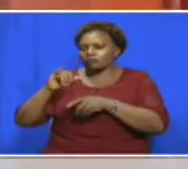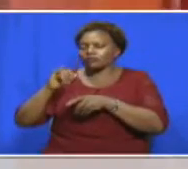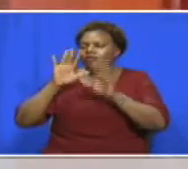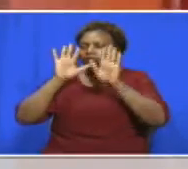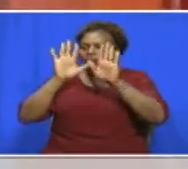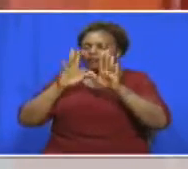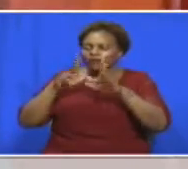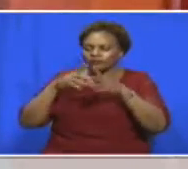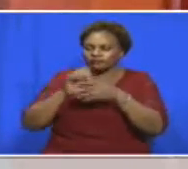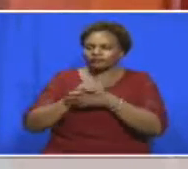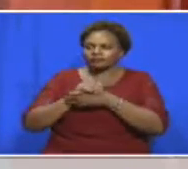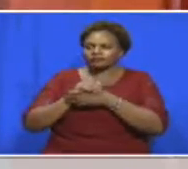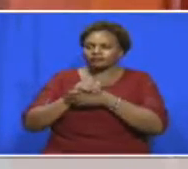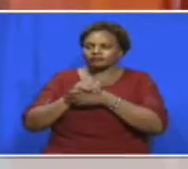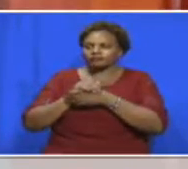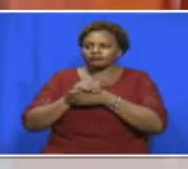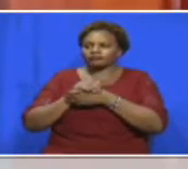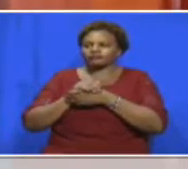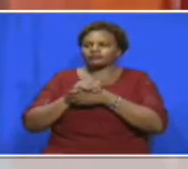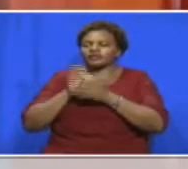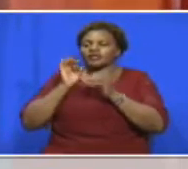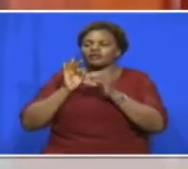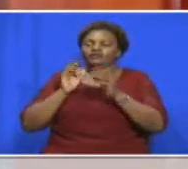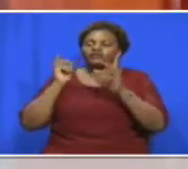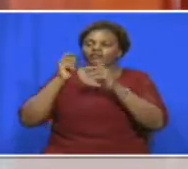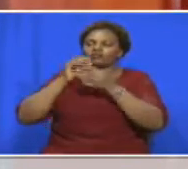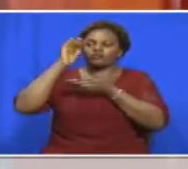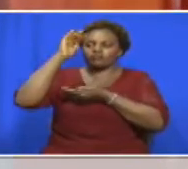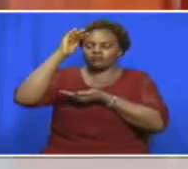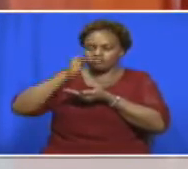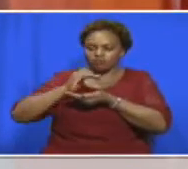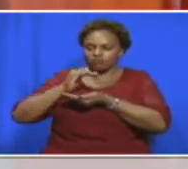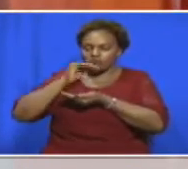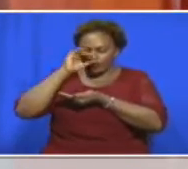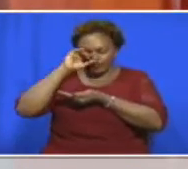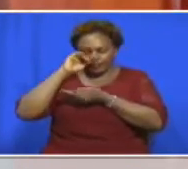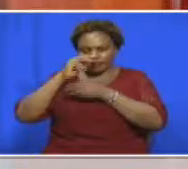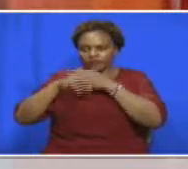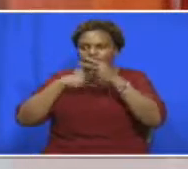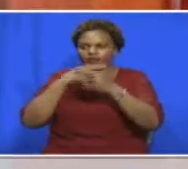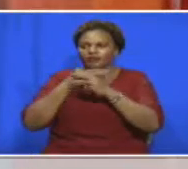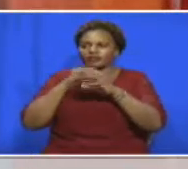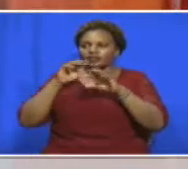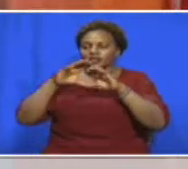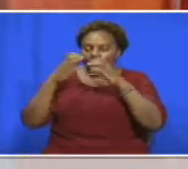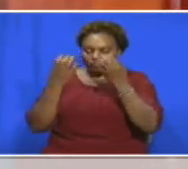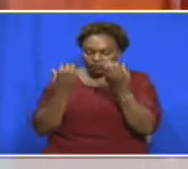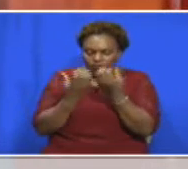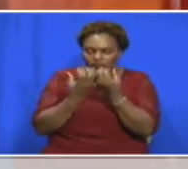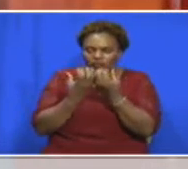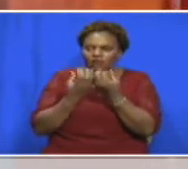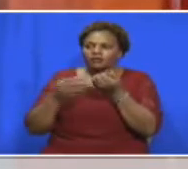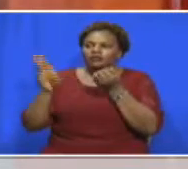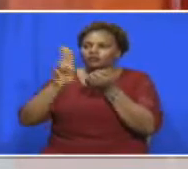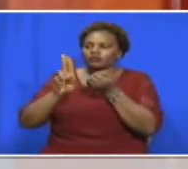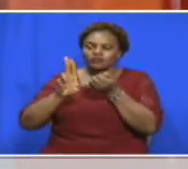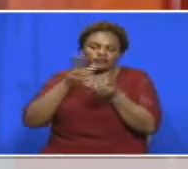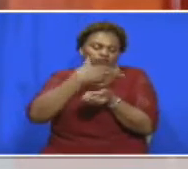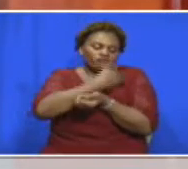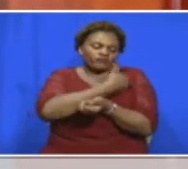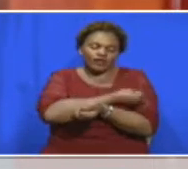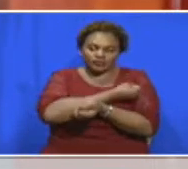hivyo. If your goal is to reduce the burden of COVID-19 globally or in a community using